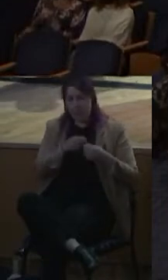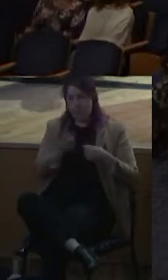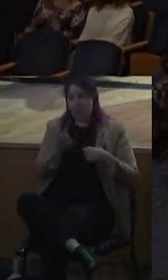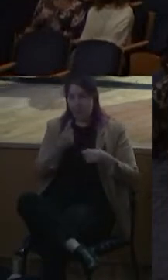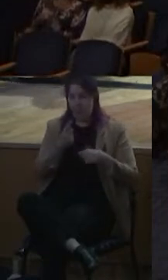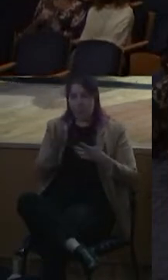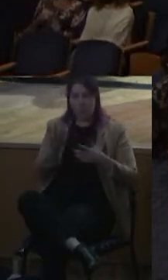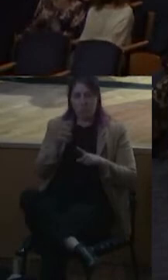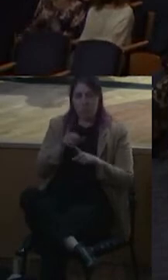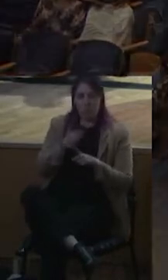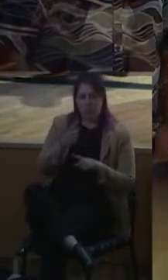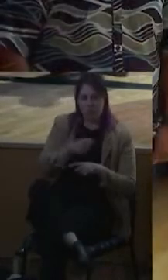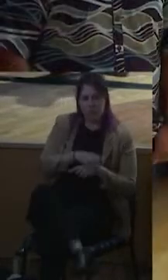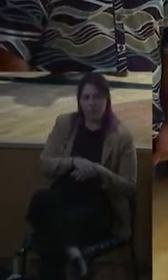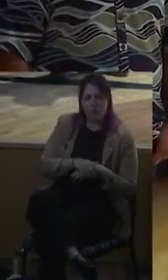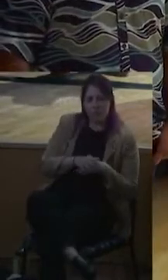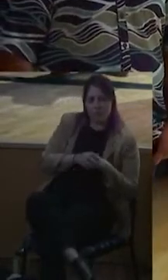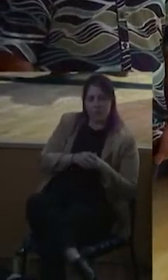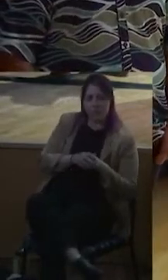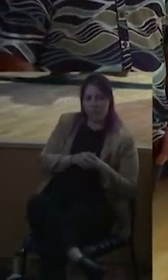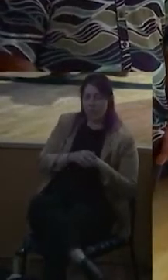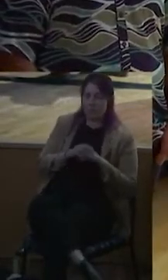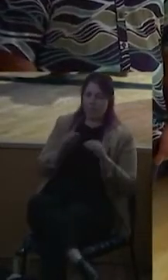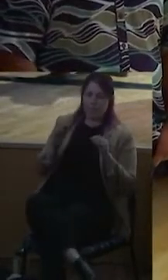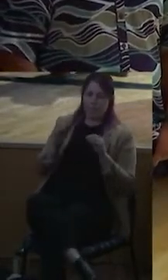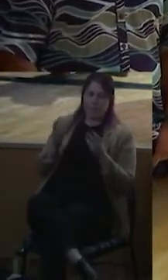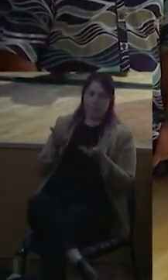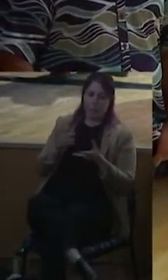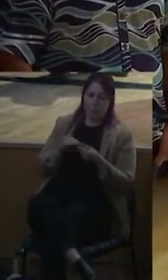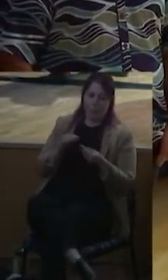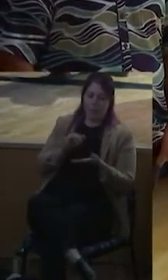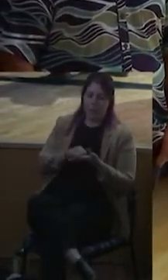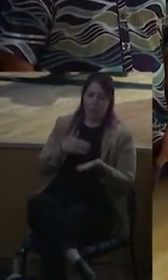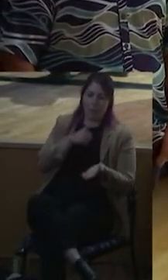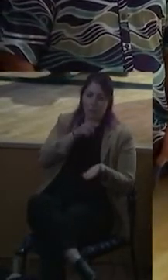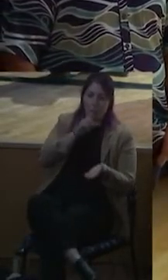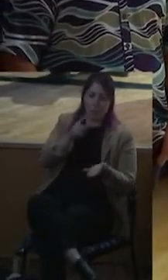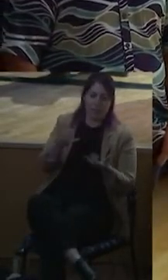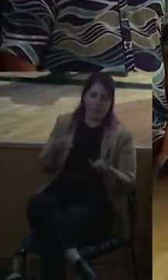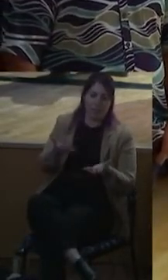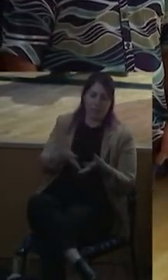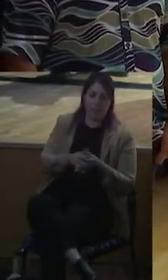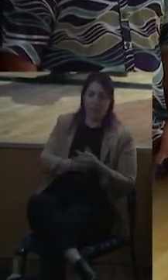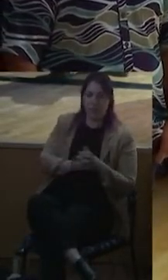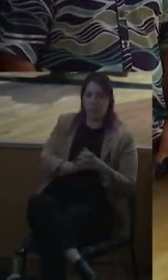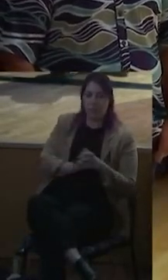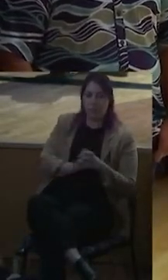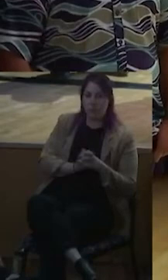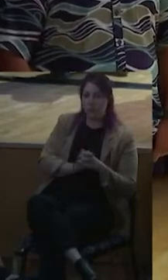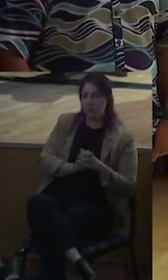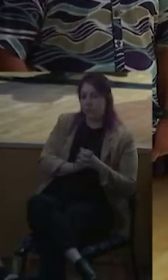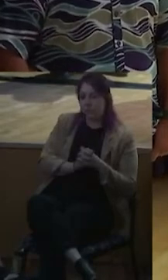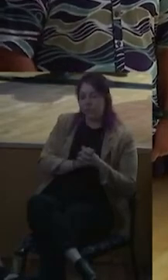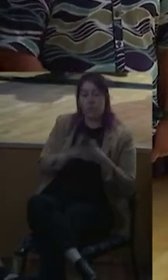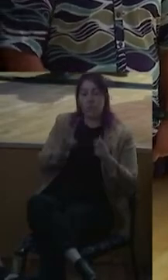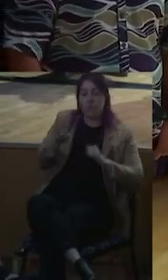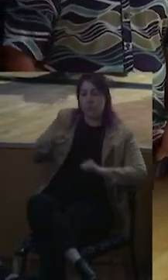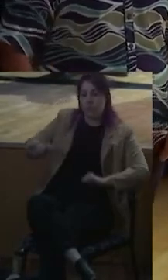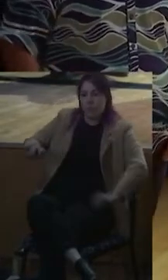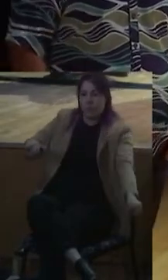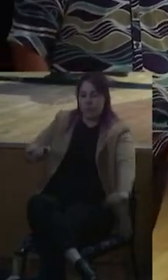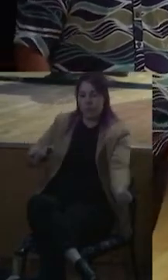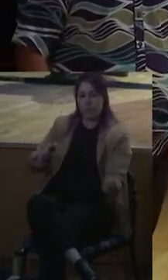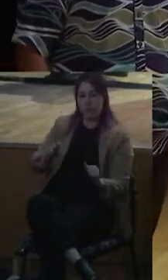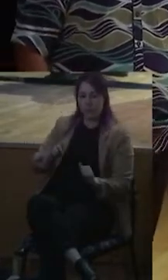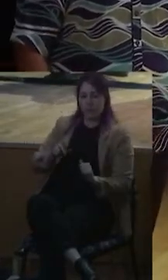Yeah, I don't think there's any, there's none that I can recall that are locally owned, no. But I'm gonna transition. I